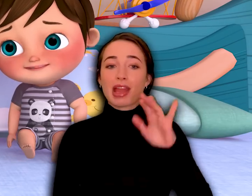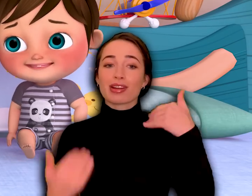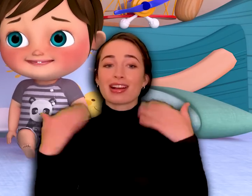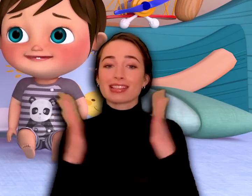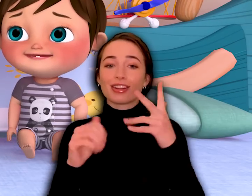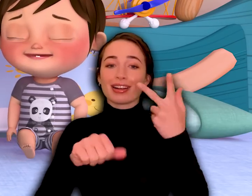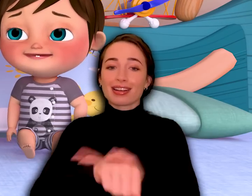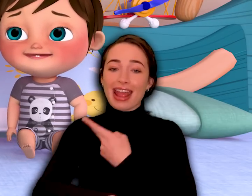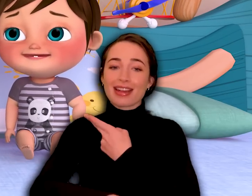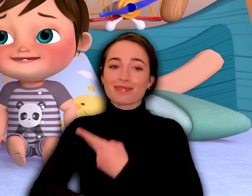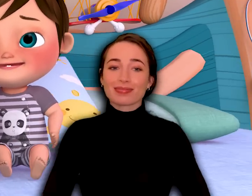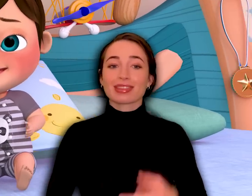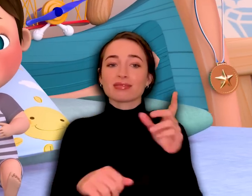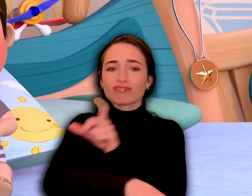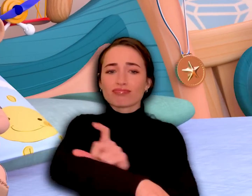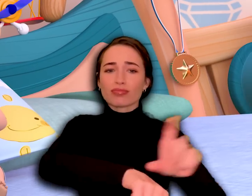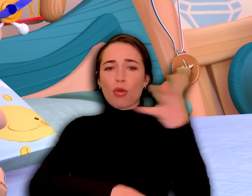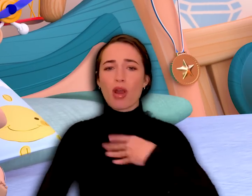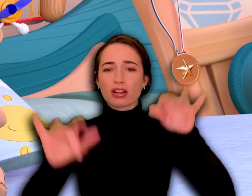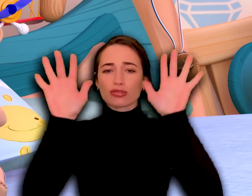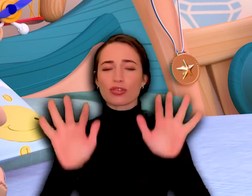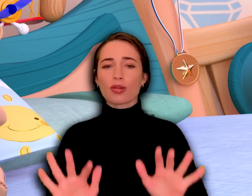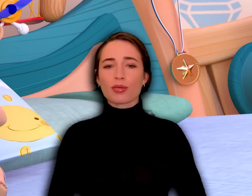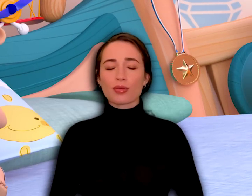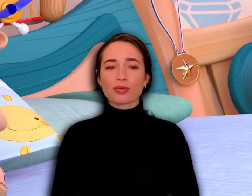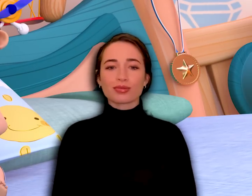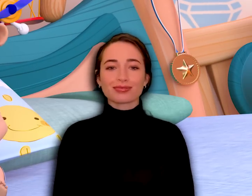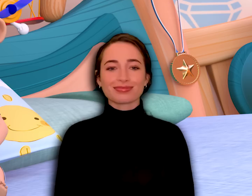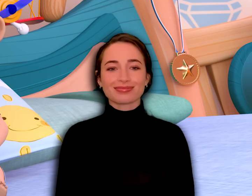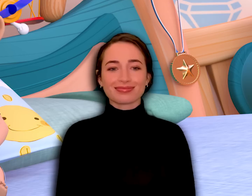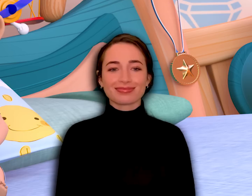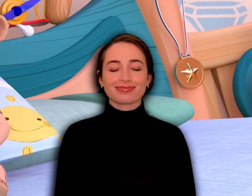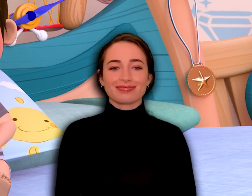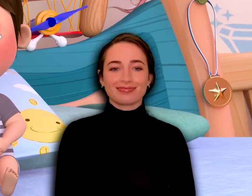lamb Mary had a little lamb it's fleece was white as